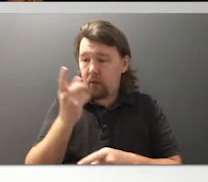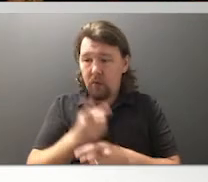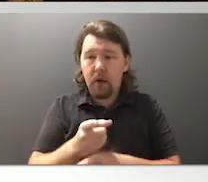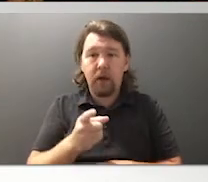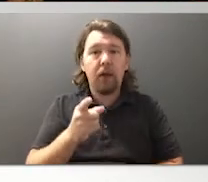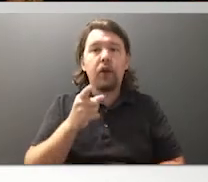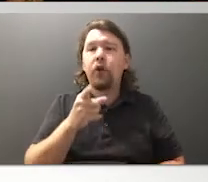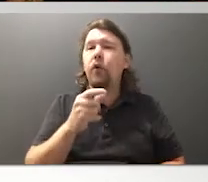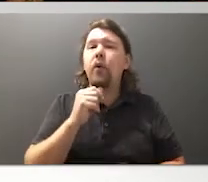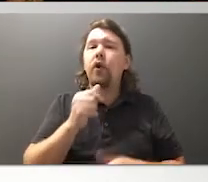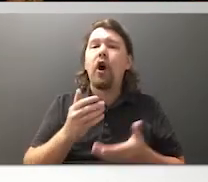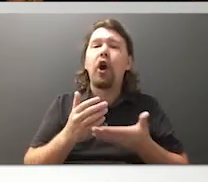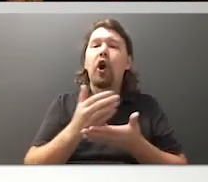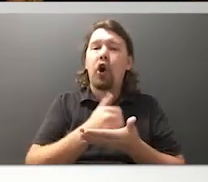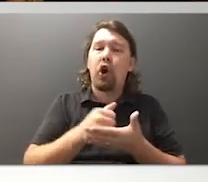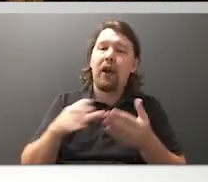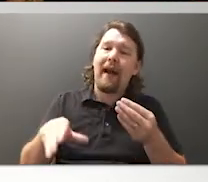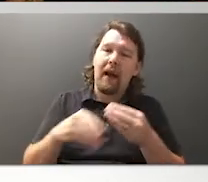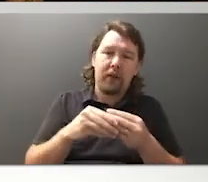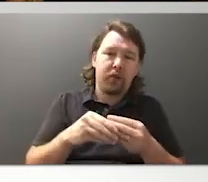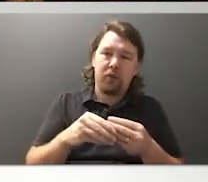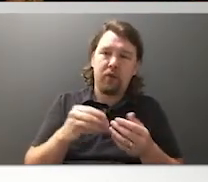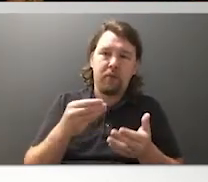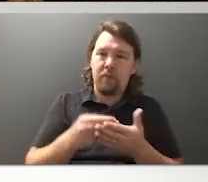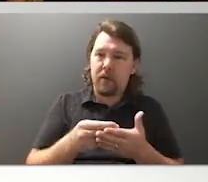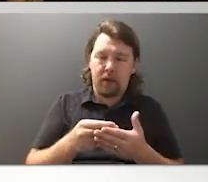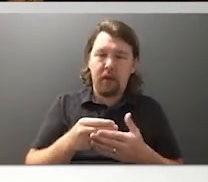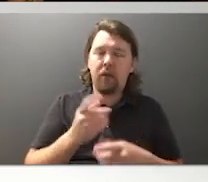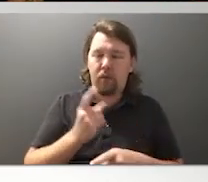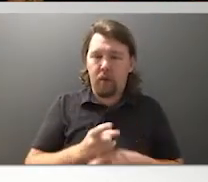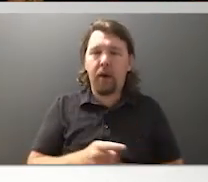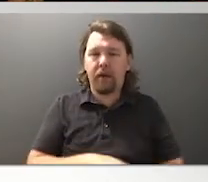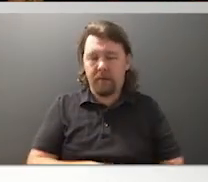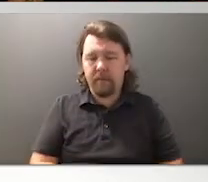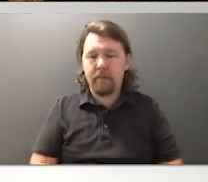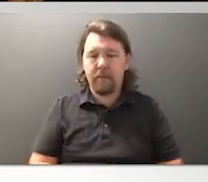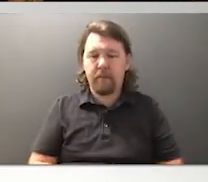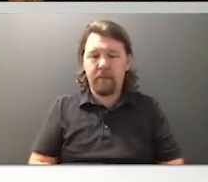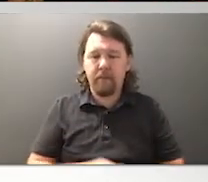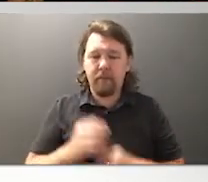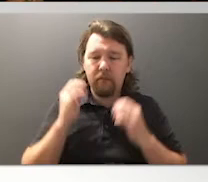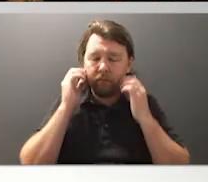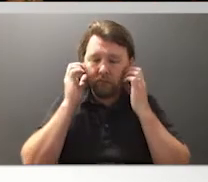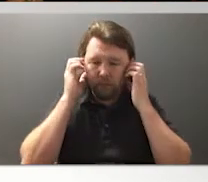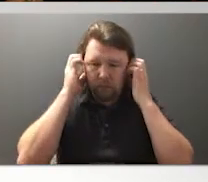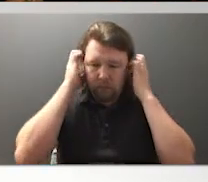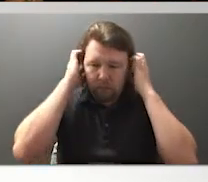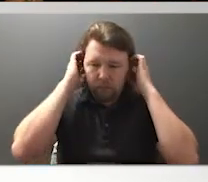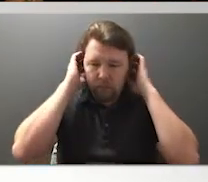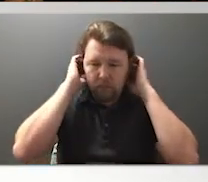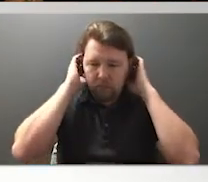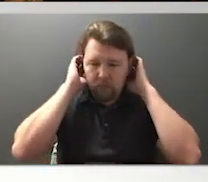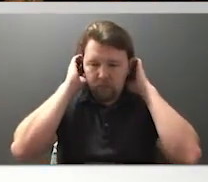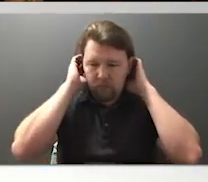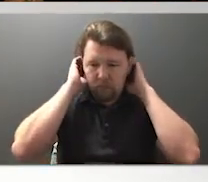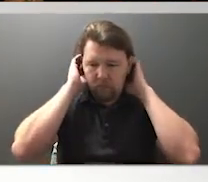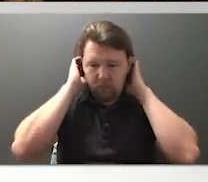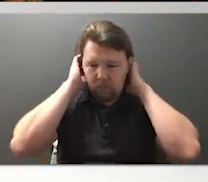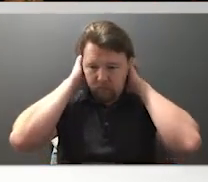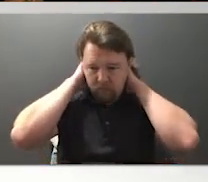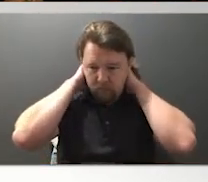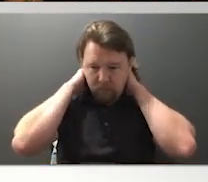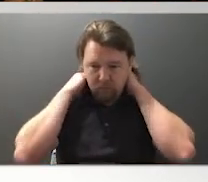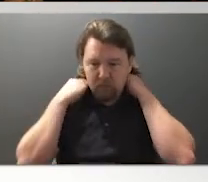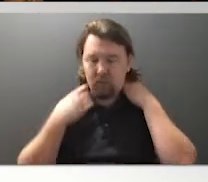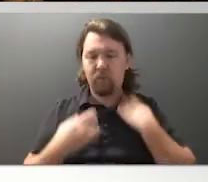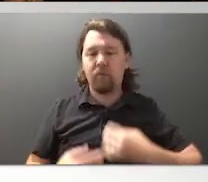going to earn any additional funds. Yes. Okay, thank you. You're welcome. Don't just. Once in, always